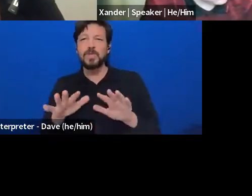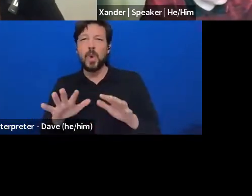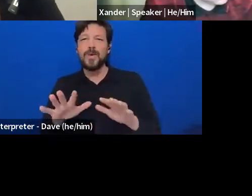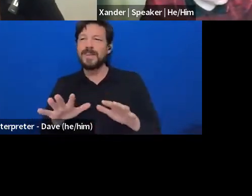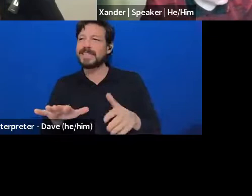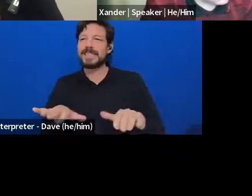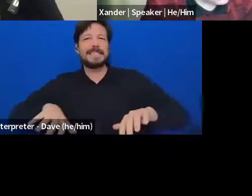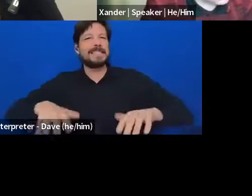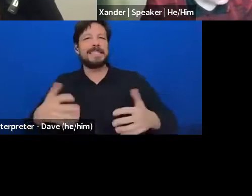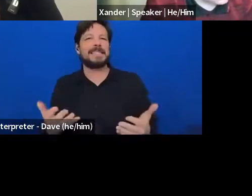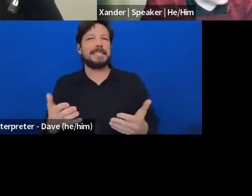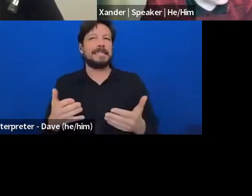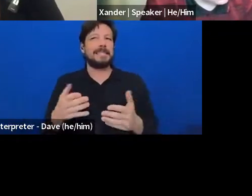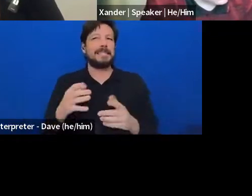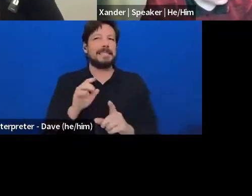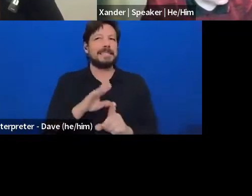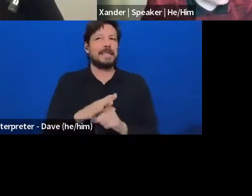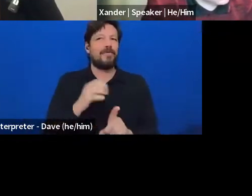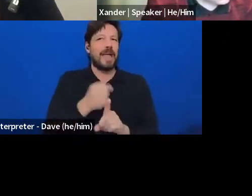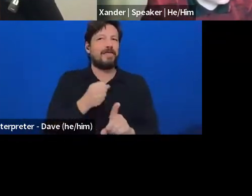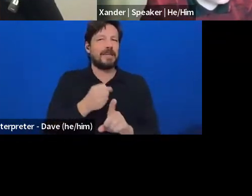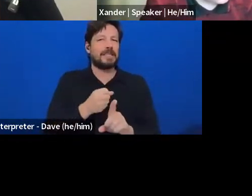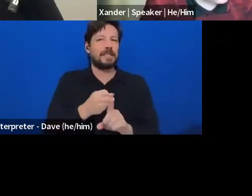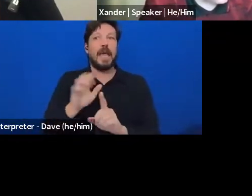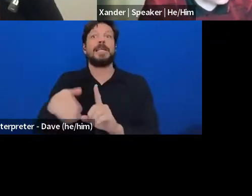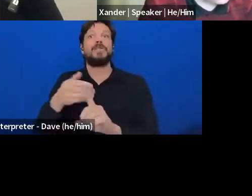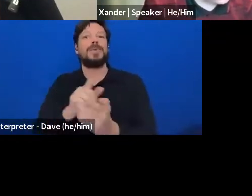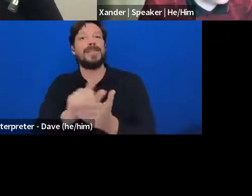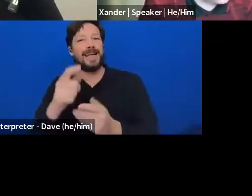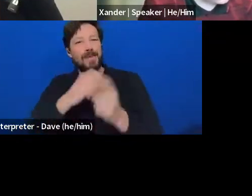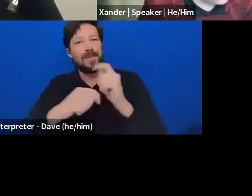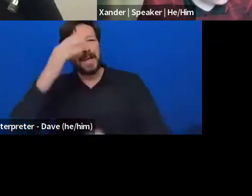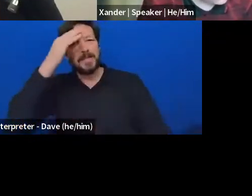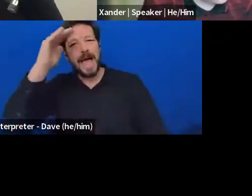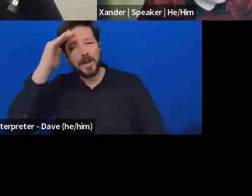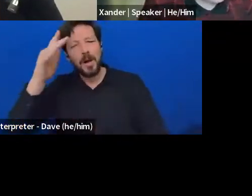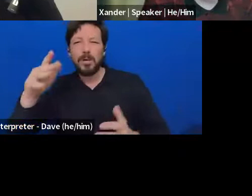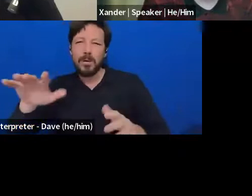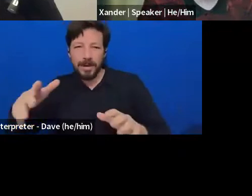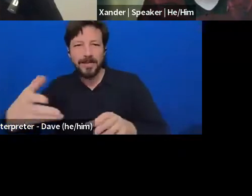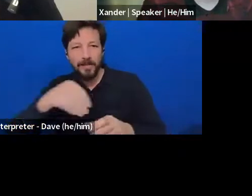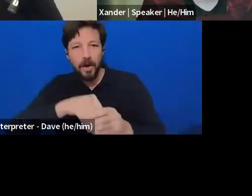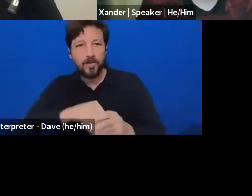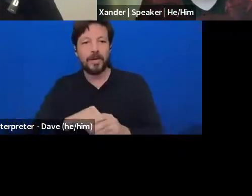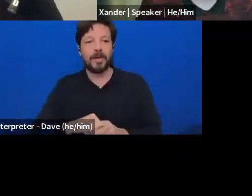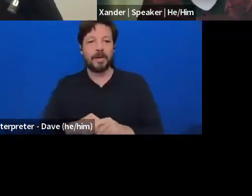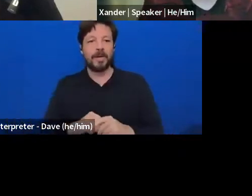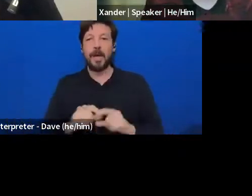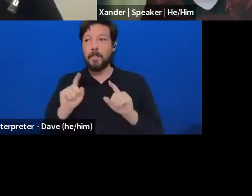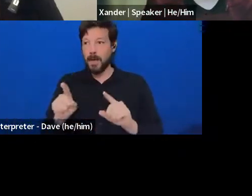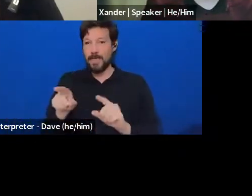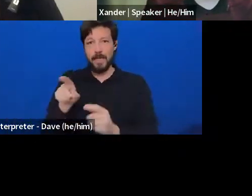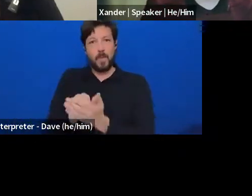self-advocacy really until I was an adult. But what was really important is the role that they played in my